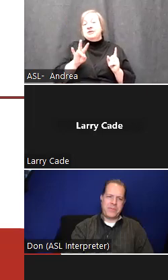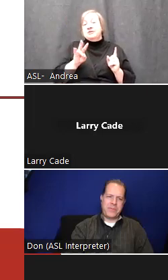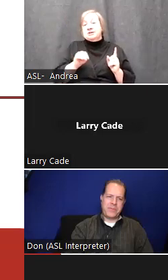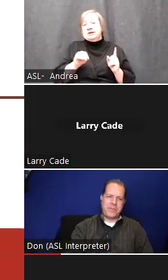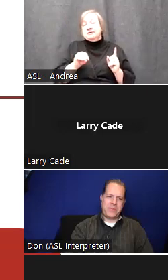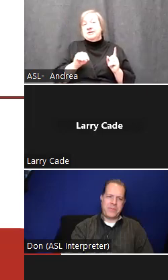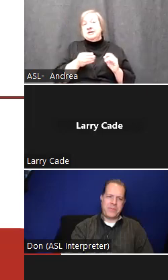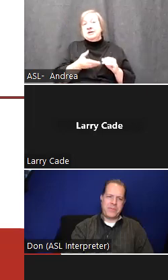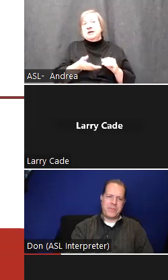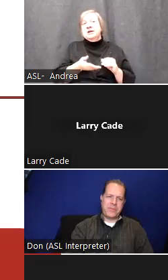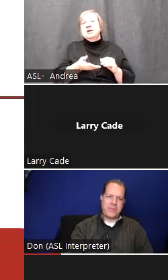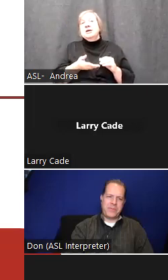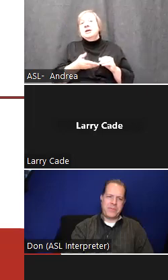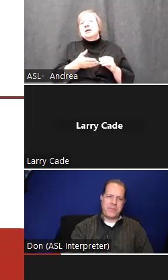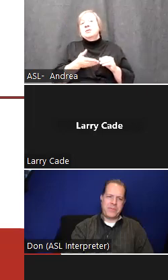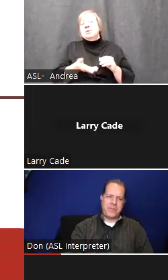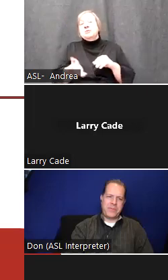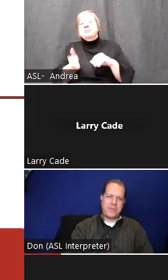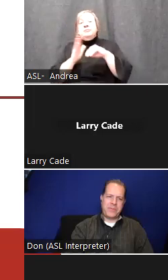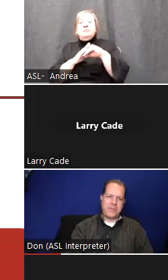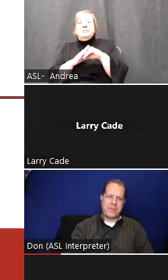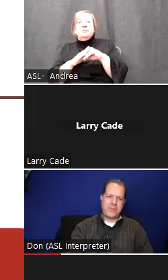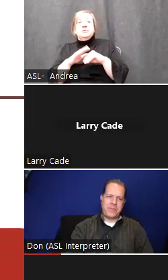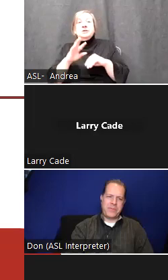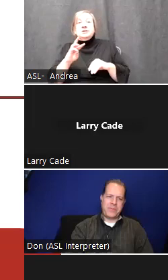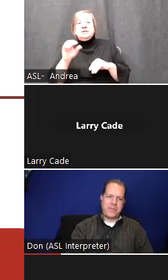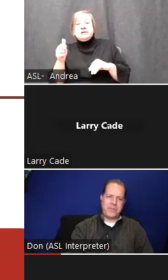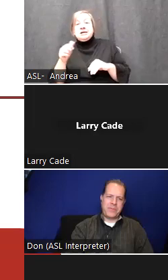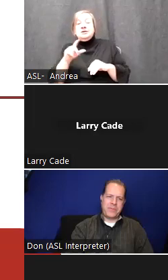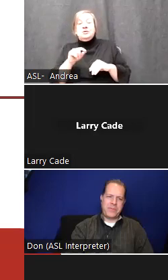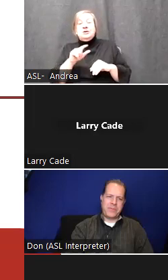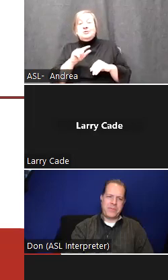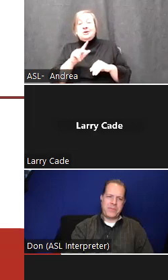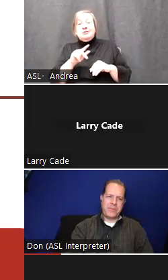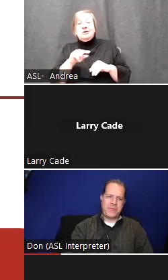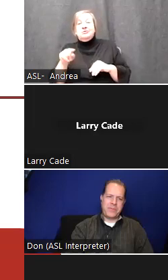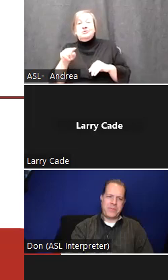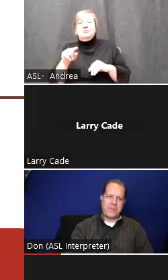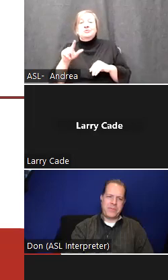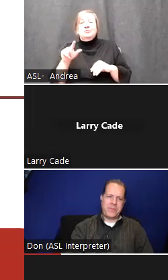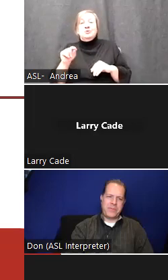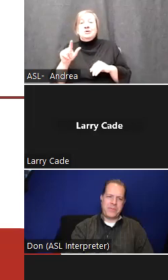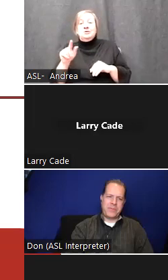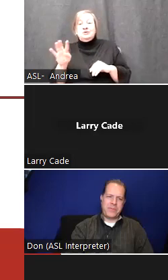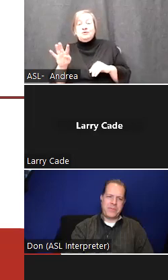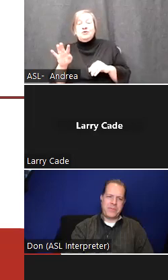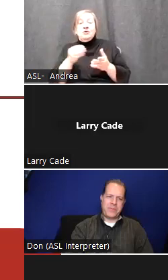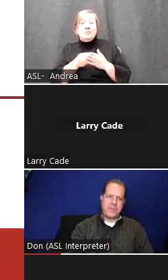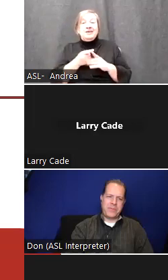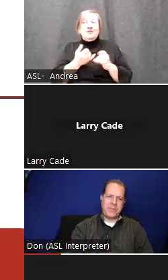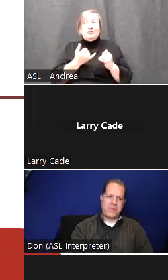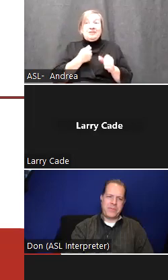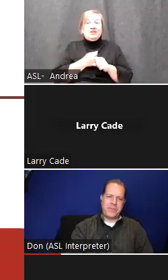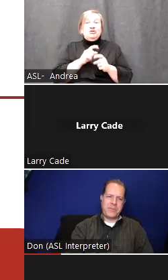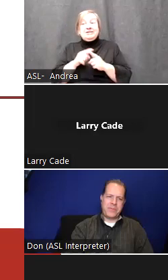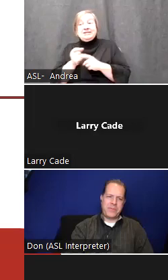to 610 for 2023 to 2024. So that's the limit folks are going to have on the money moving from this year into